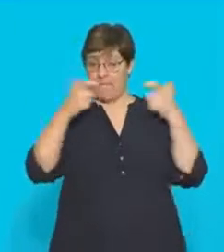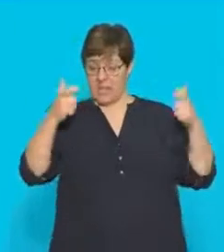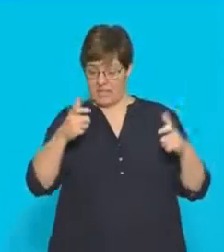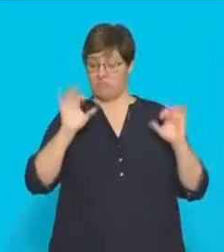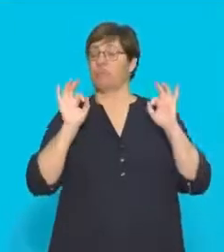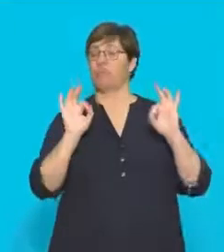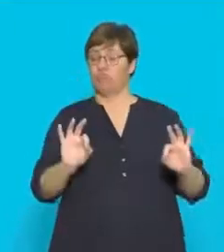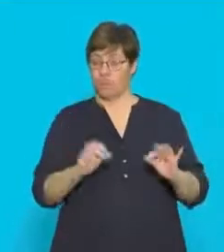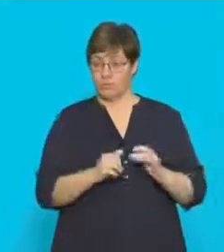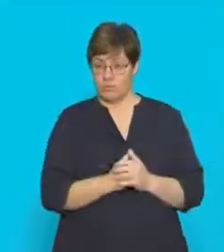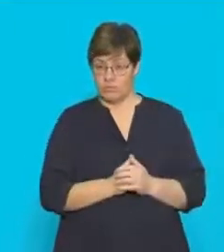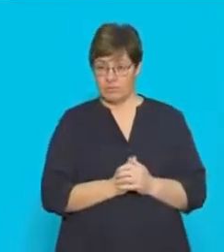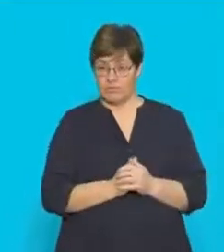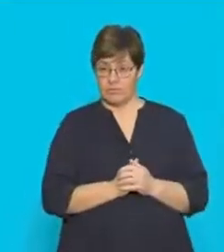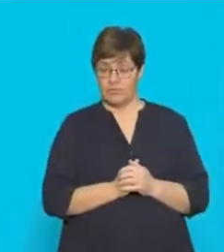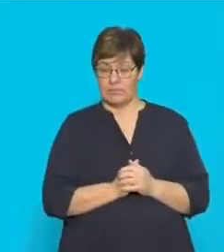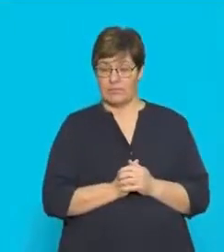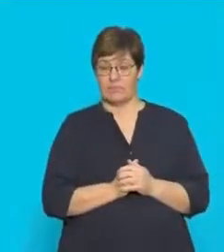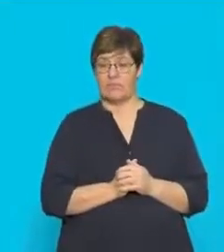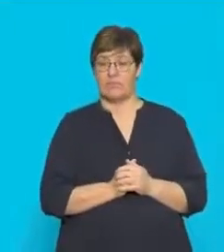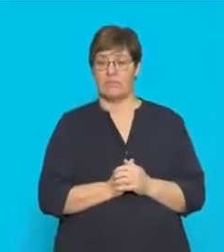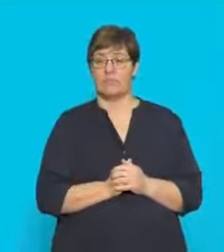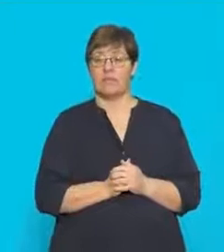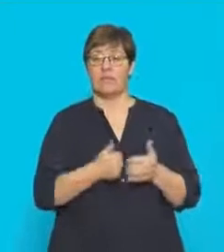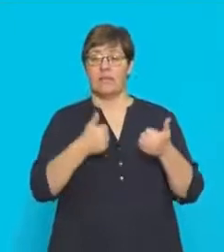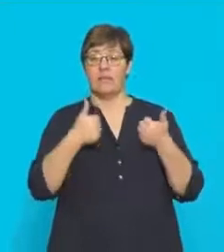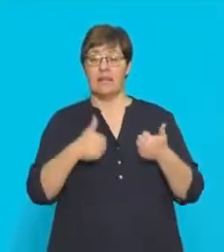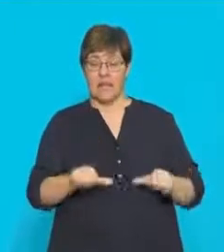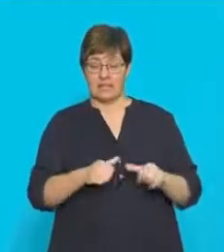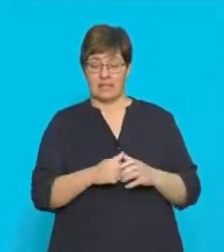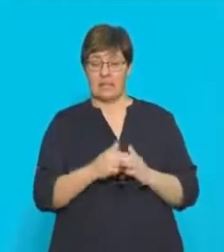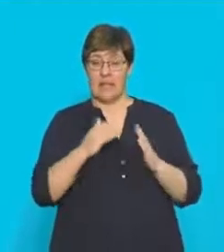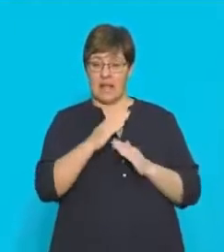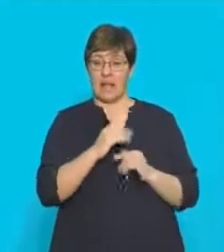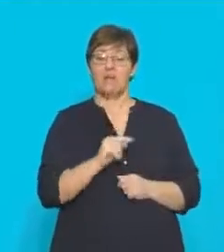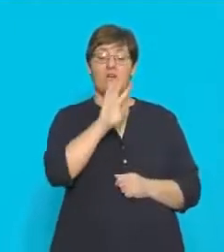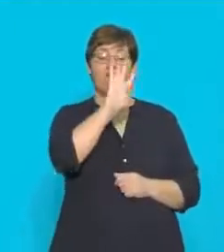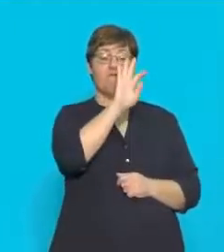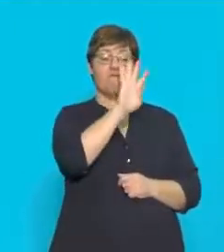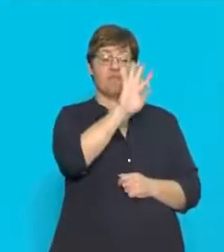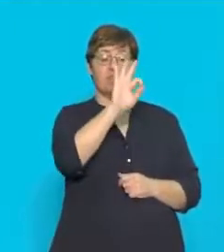20. Okay. The next biggest angle is